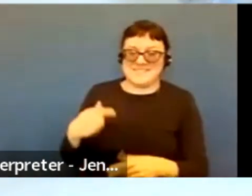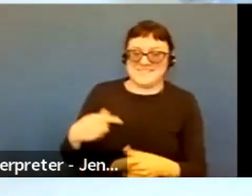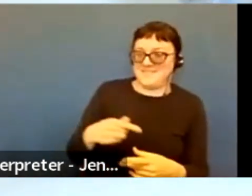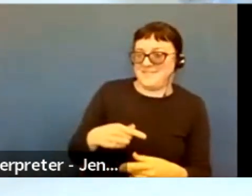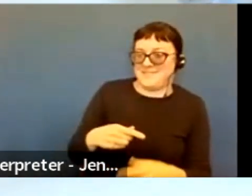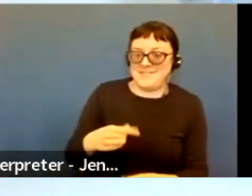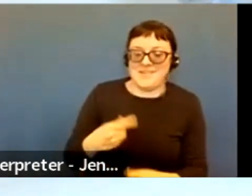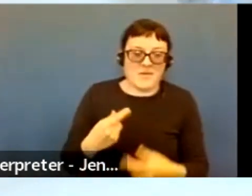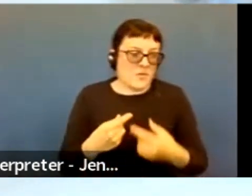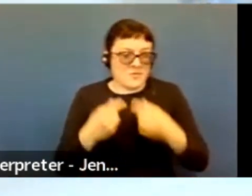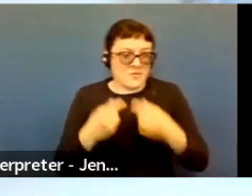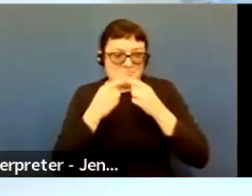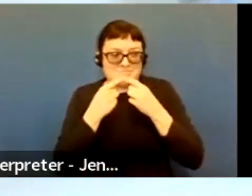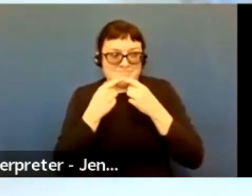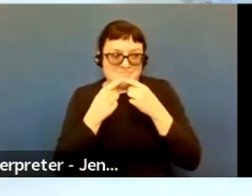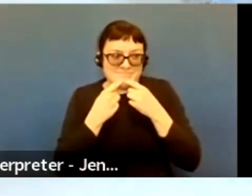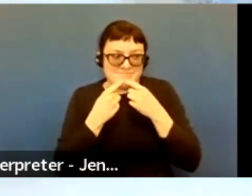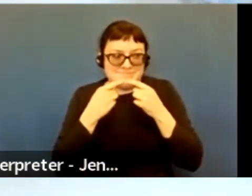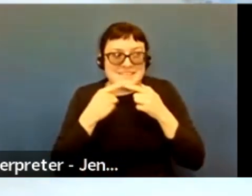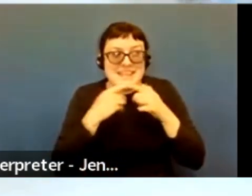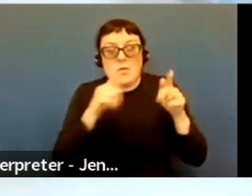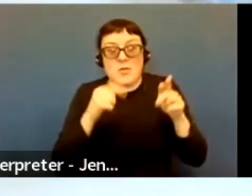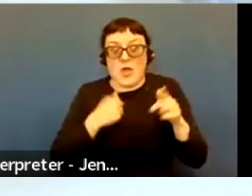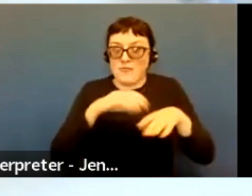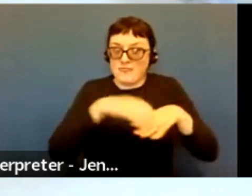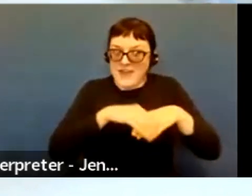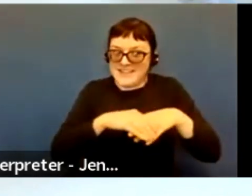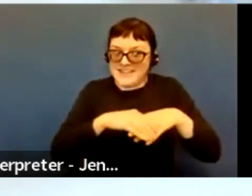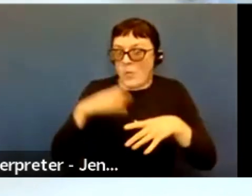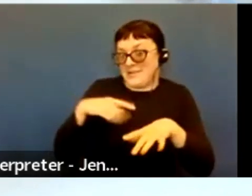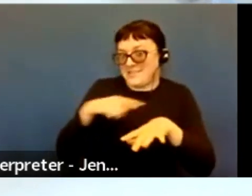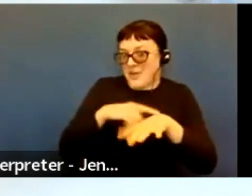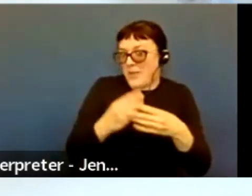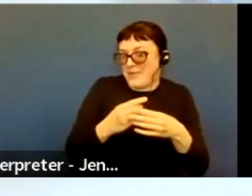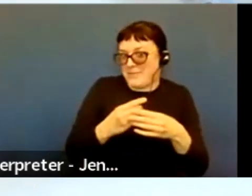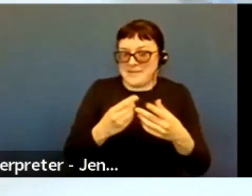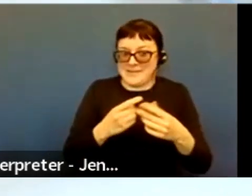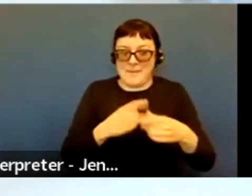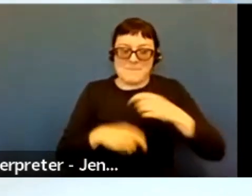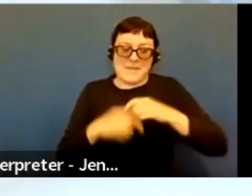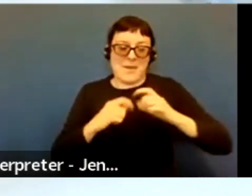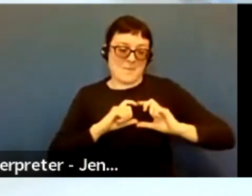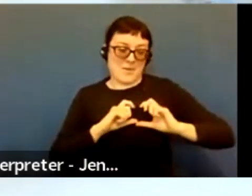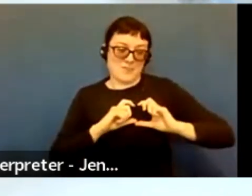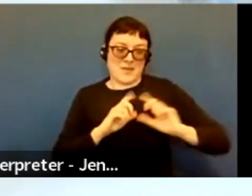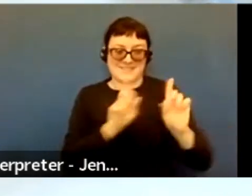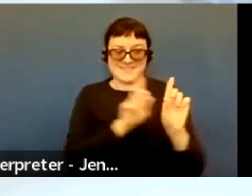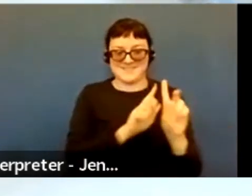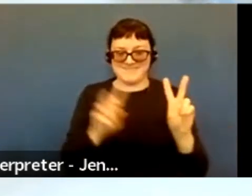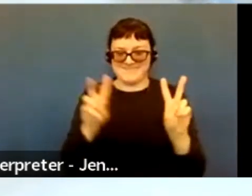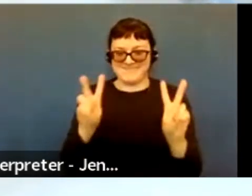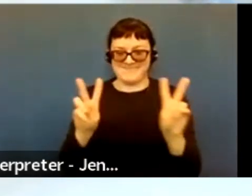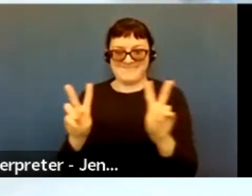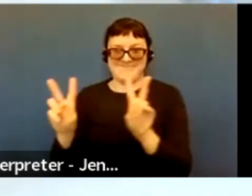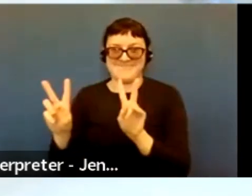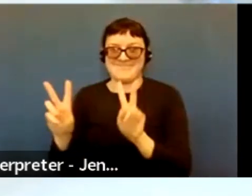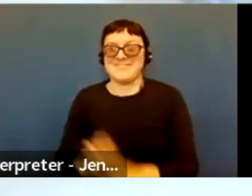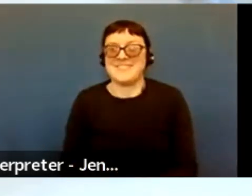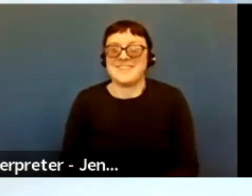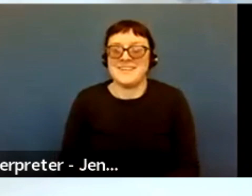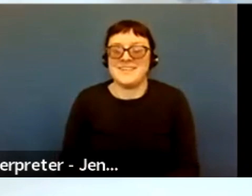rats her friend out because she wants to spend time with him. And she's hoping he'll somehow fall in love with her on the way. And